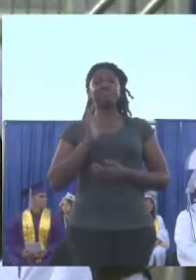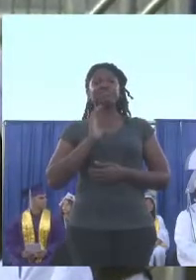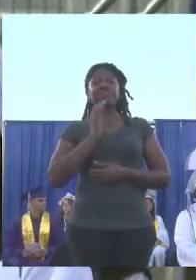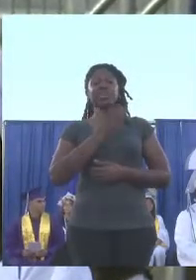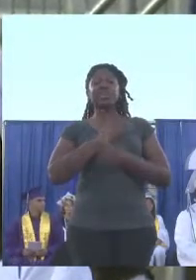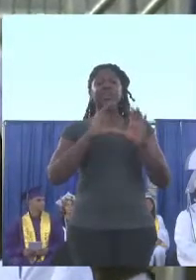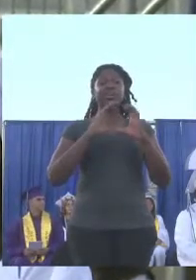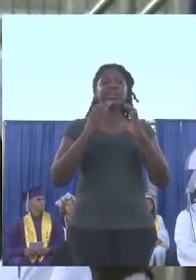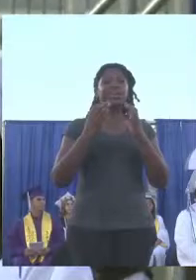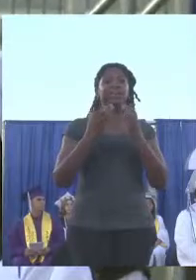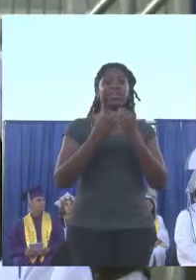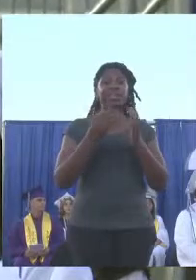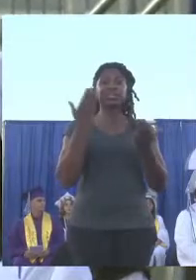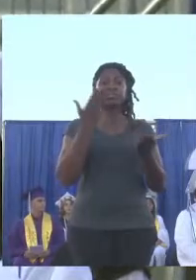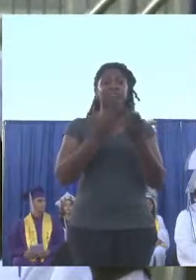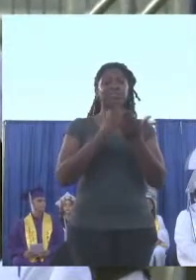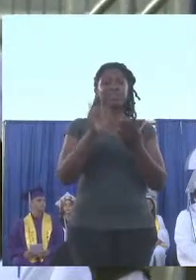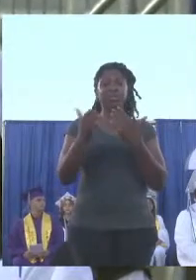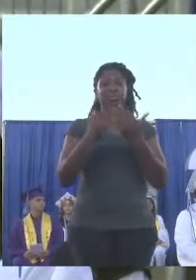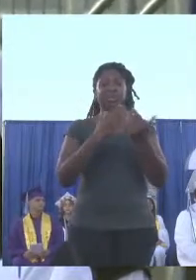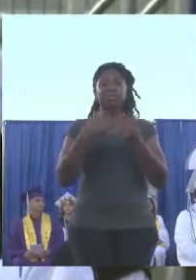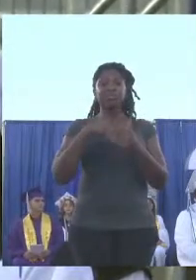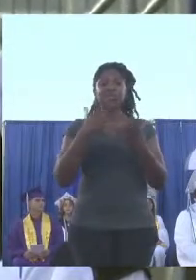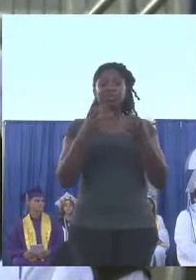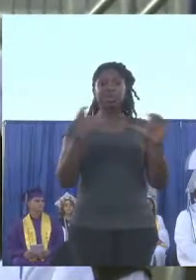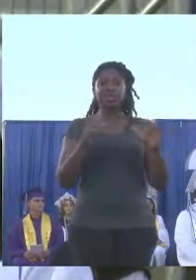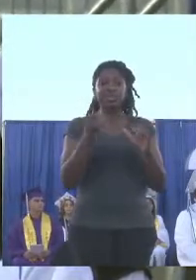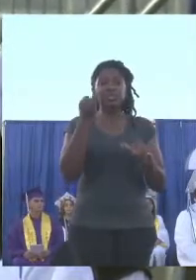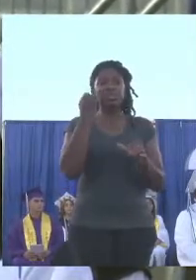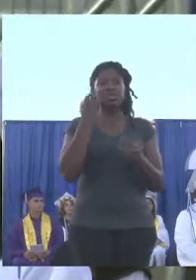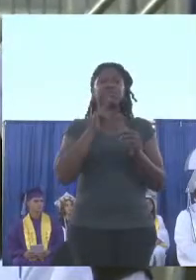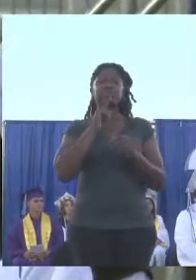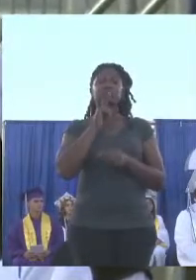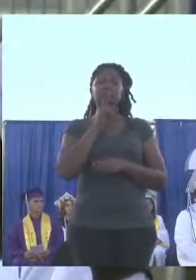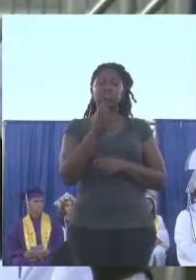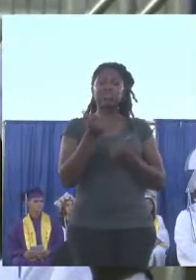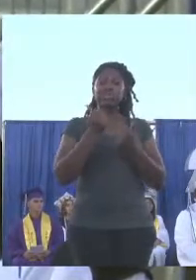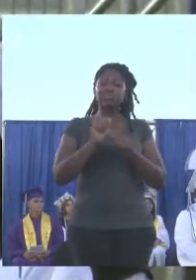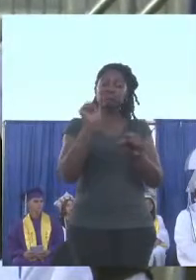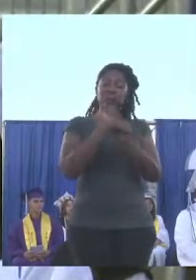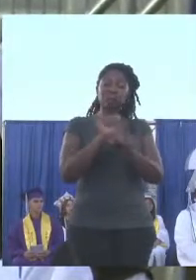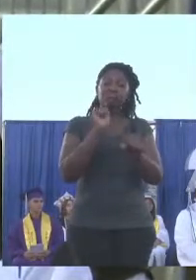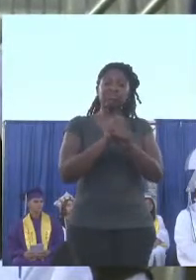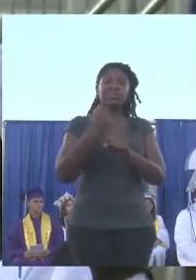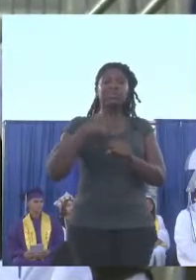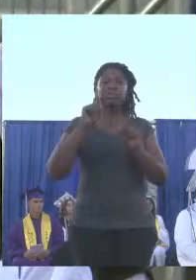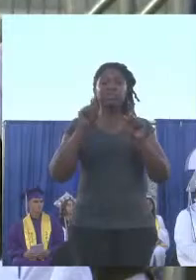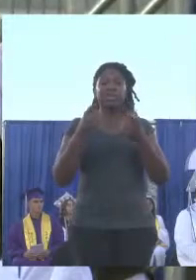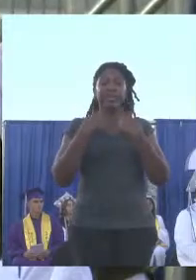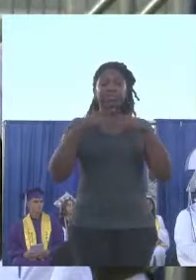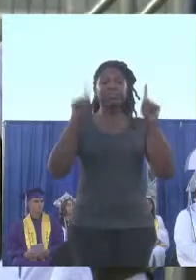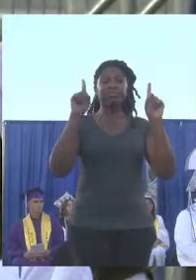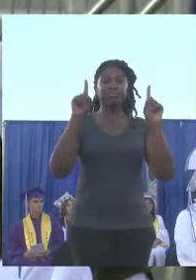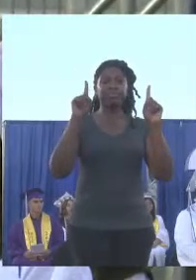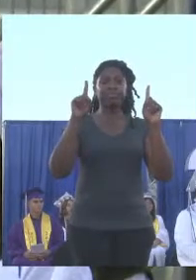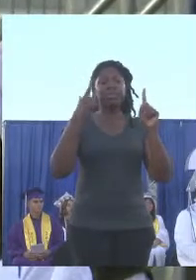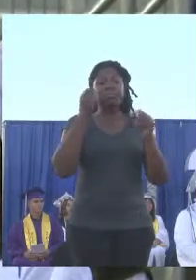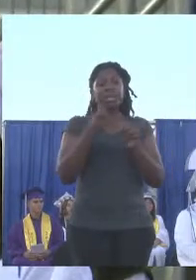shown that we can do anything we set our minds to. From starting our first year of high school online due to the